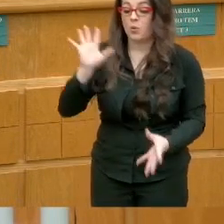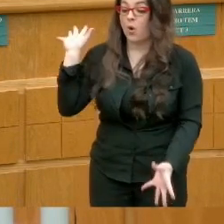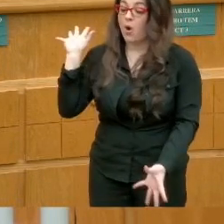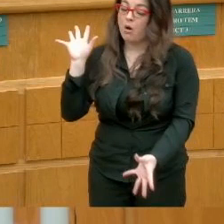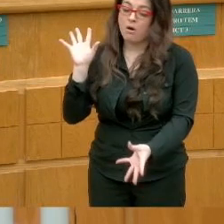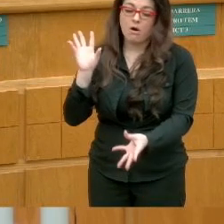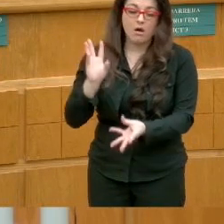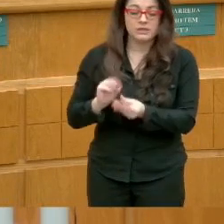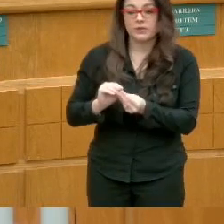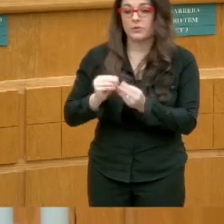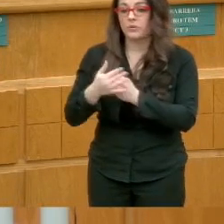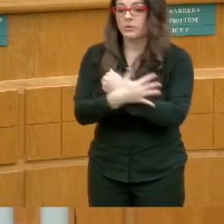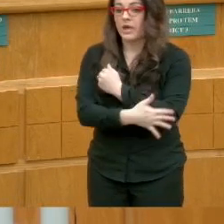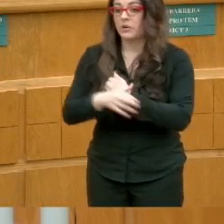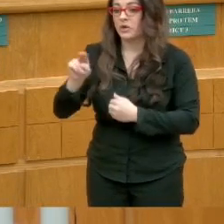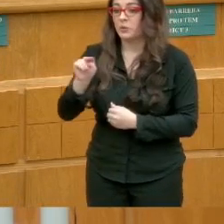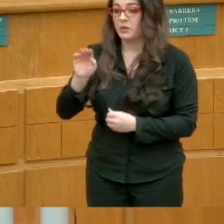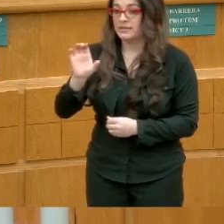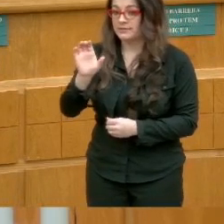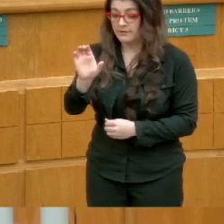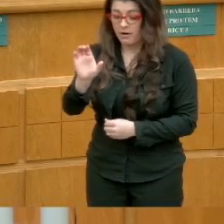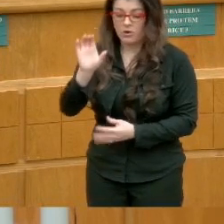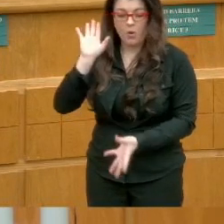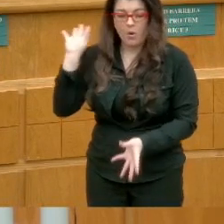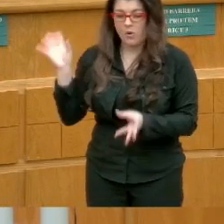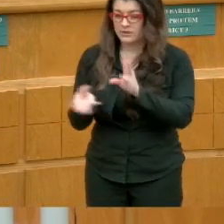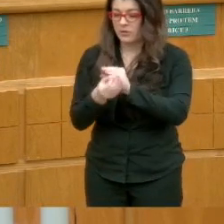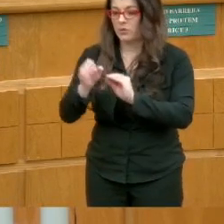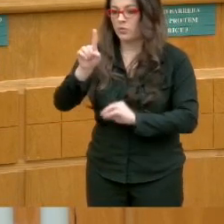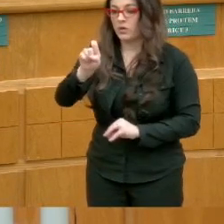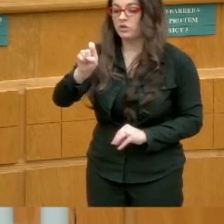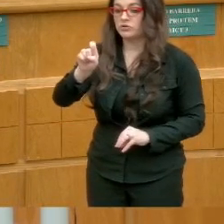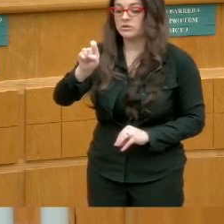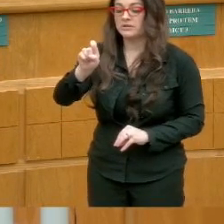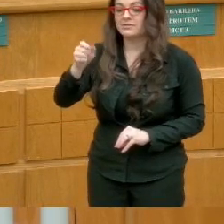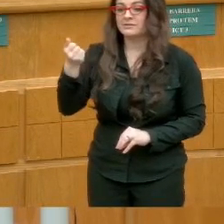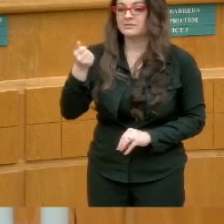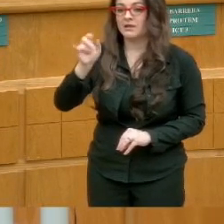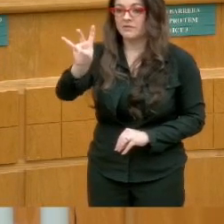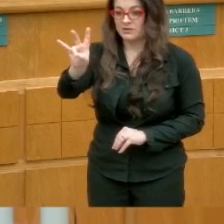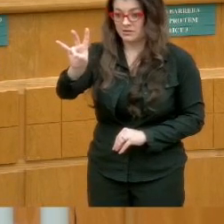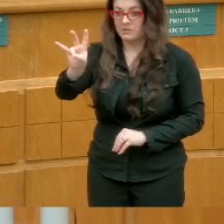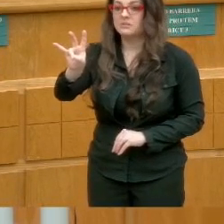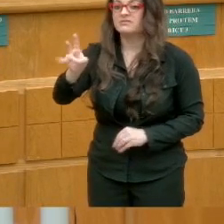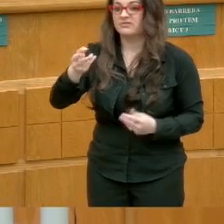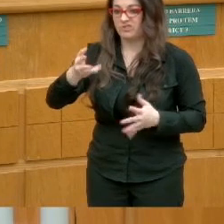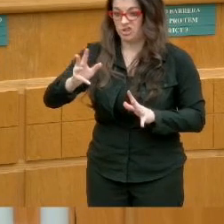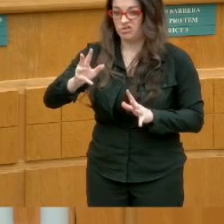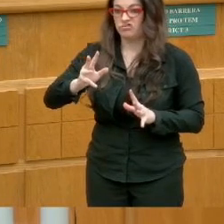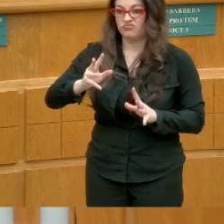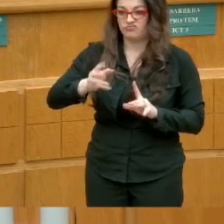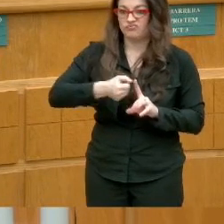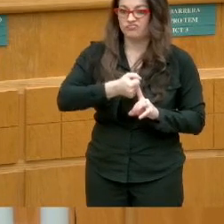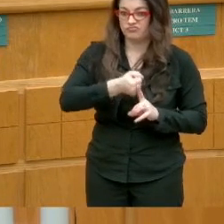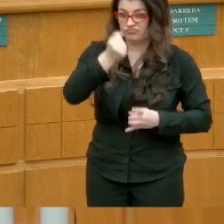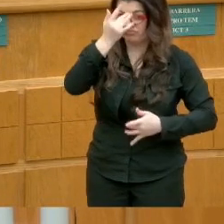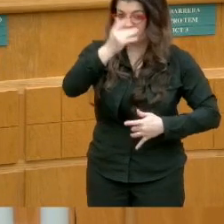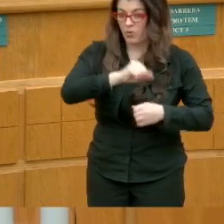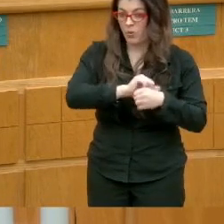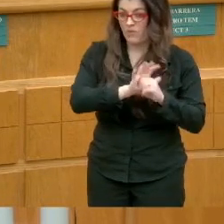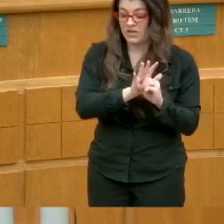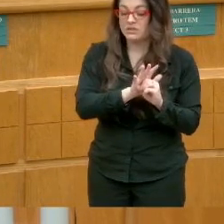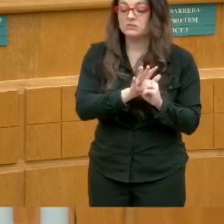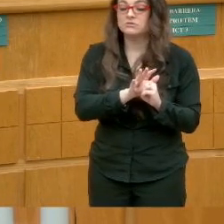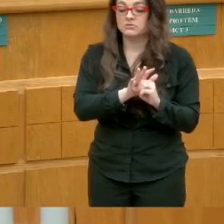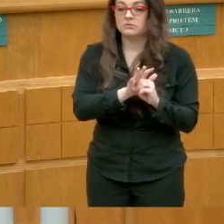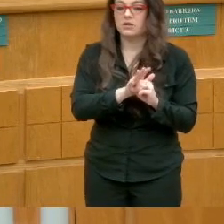County, since we've been tracking this, there's been a total of 117 confirmed COVID-19 cases. But of that amount, and I'll